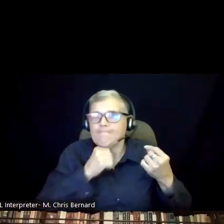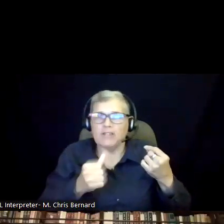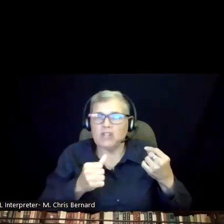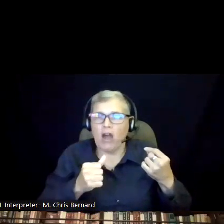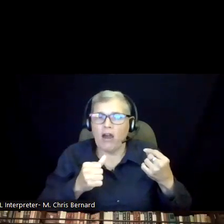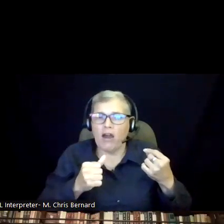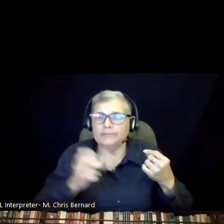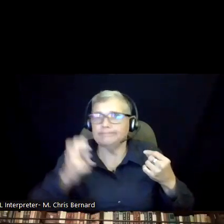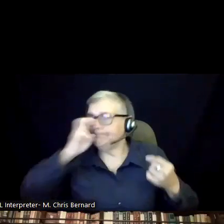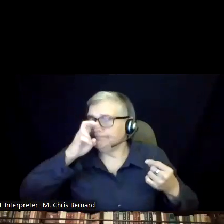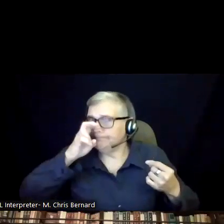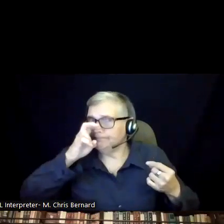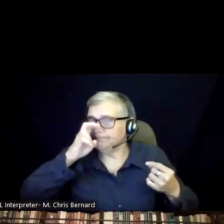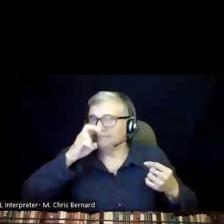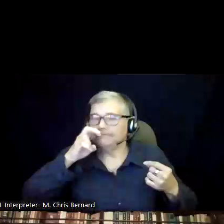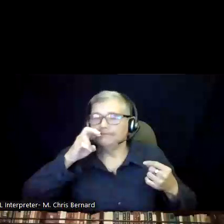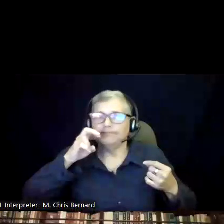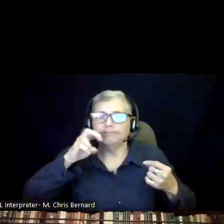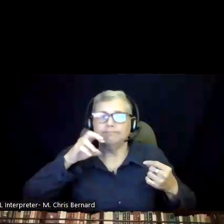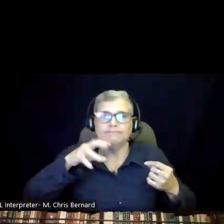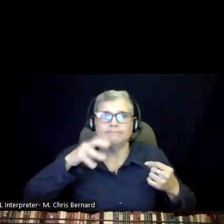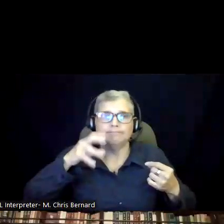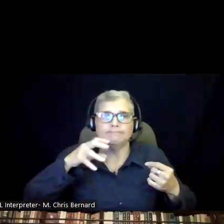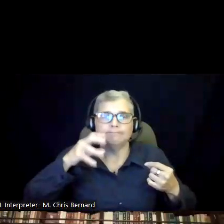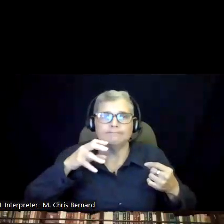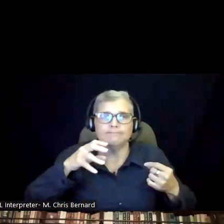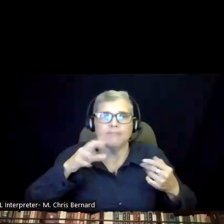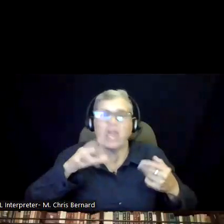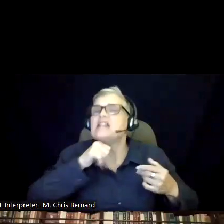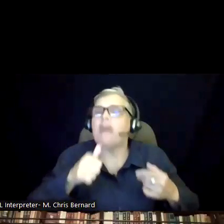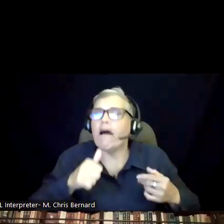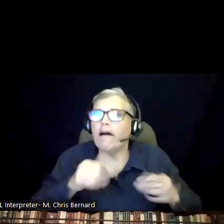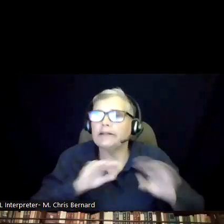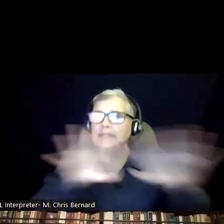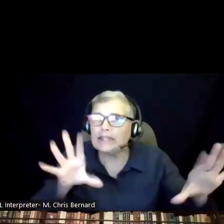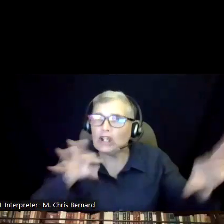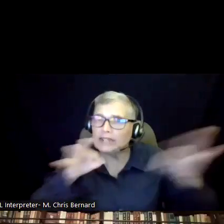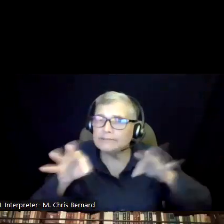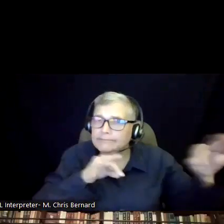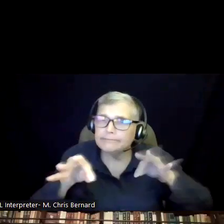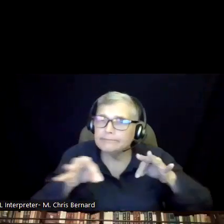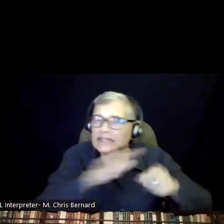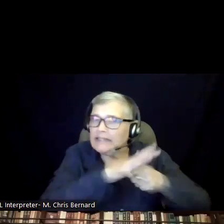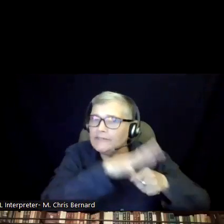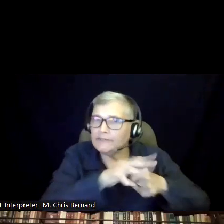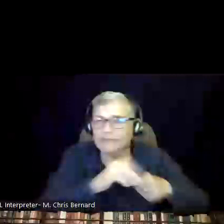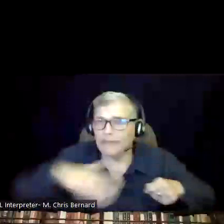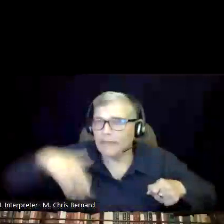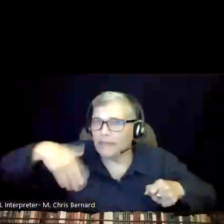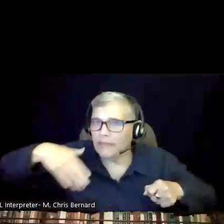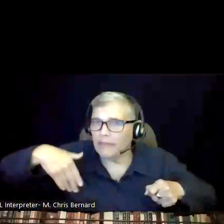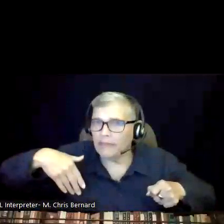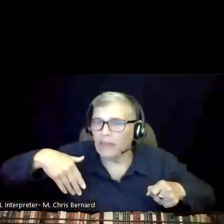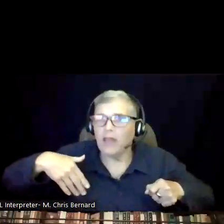I should say this model isn't fleshed out enough, nor is it prescriptive in how to deal with the challenges that we're